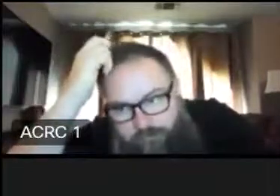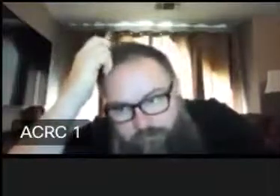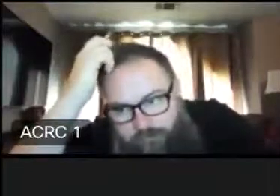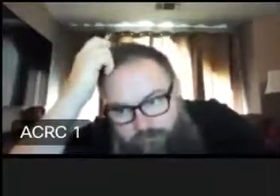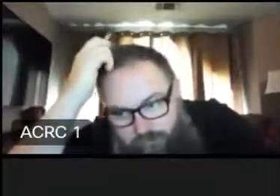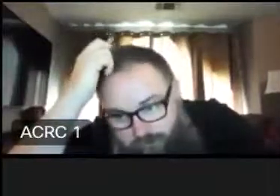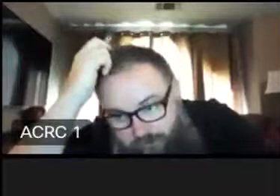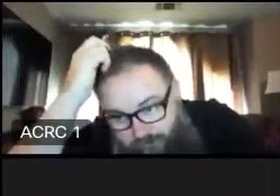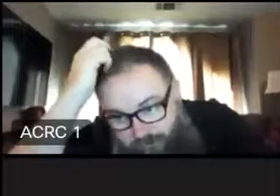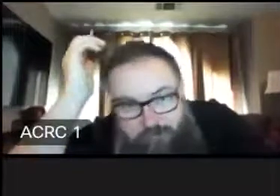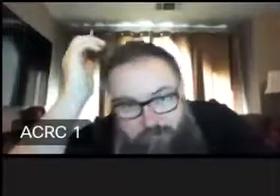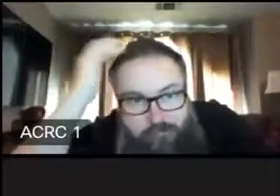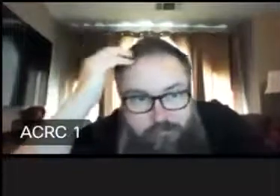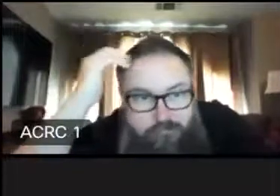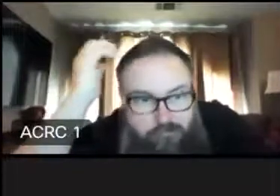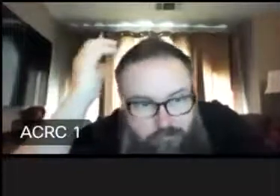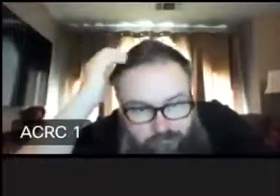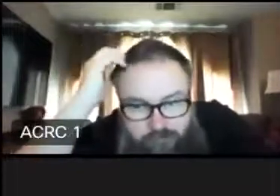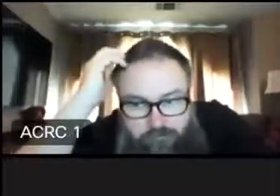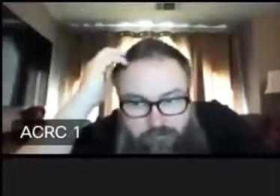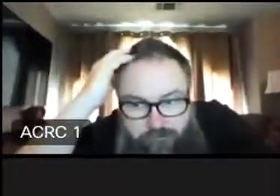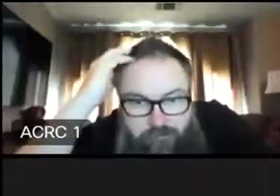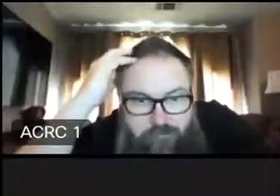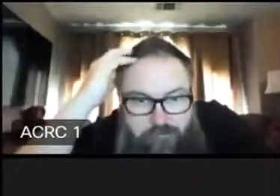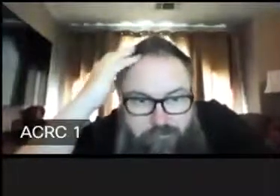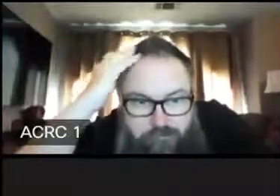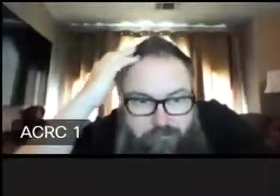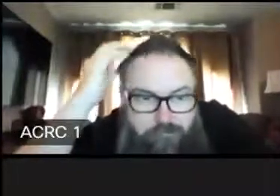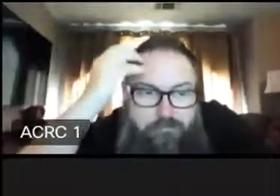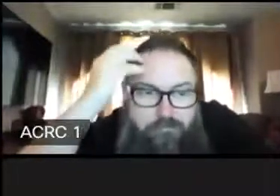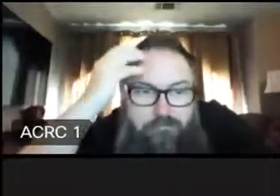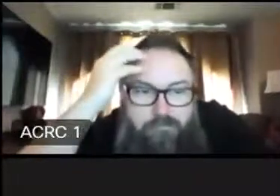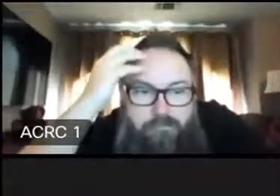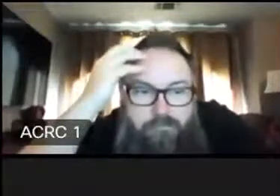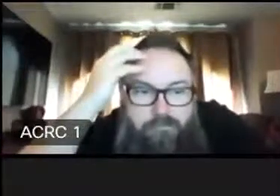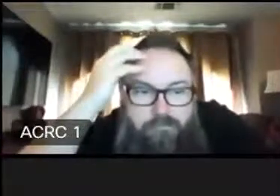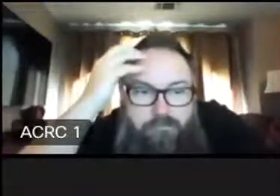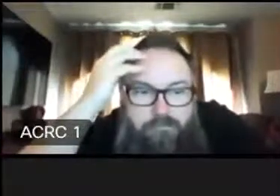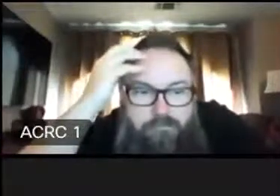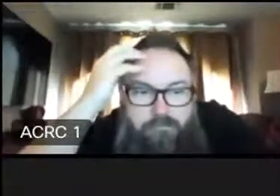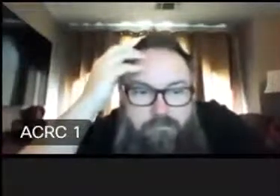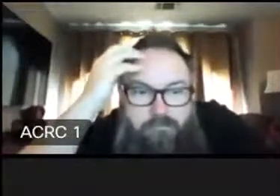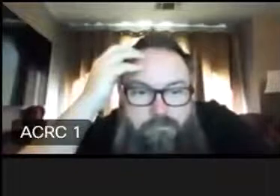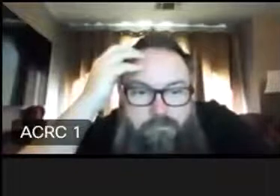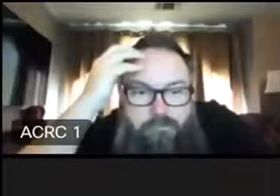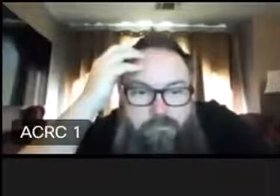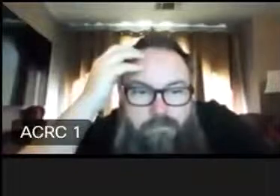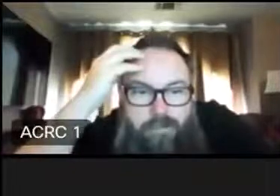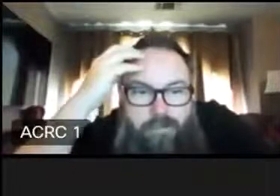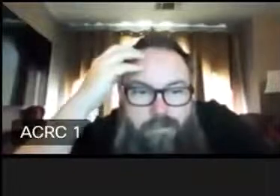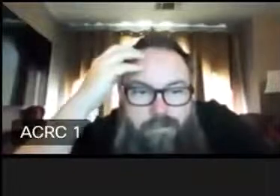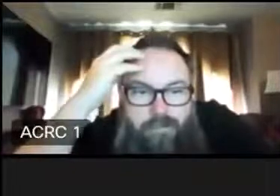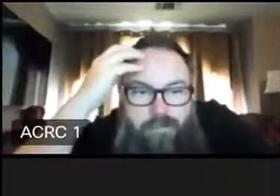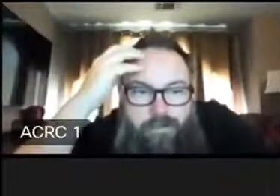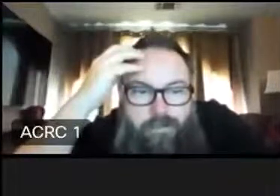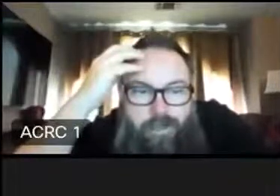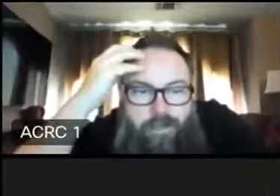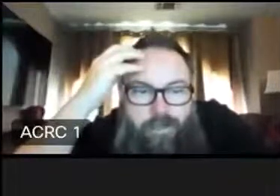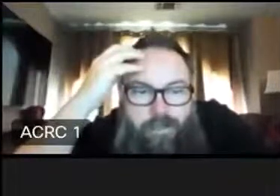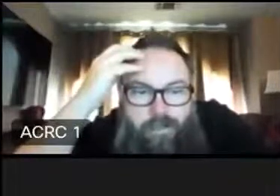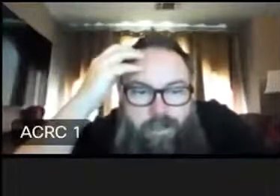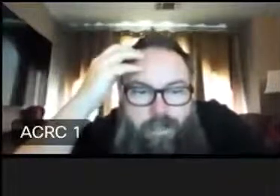what was going to end up happening if they did not have it completed or whatever else. So now, what did you have to do in order to get that communication from that